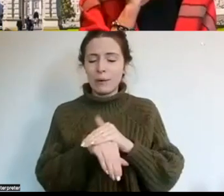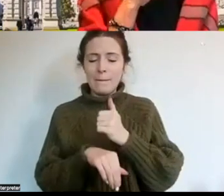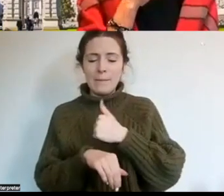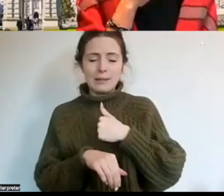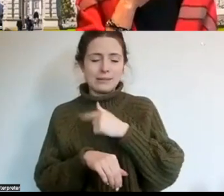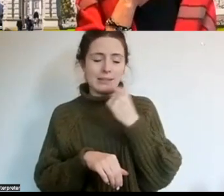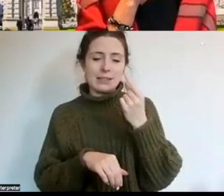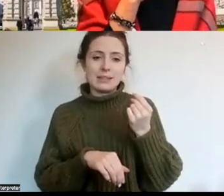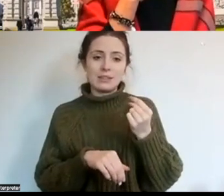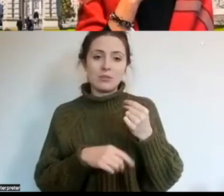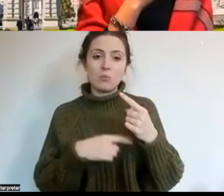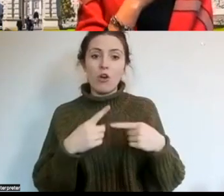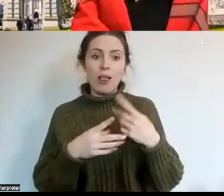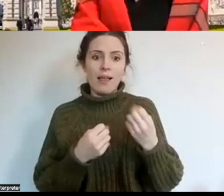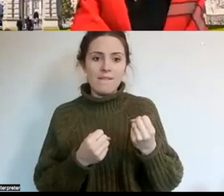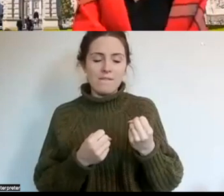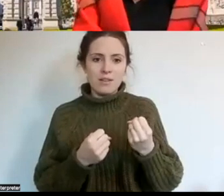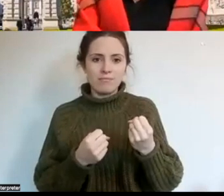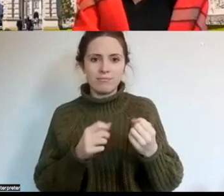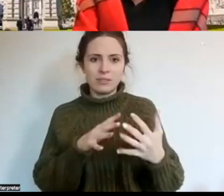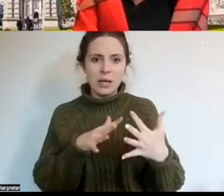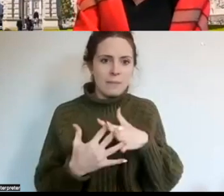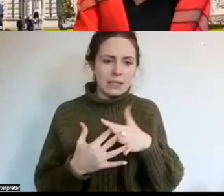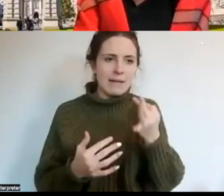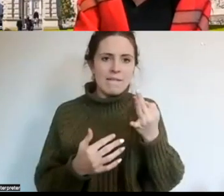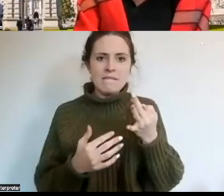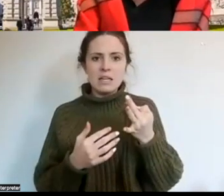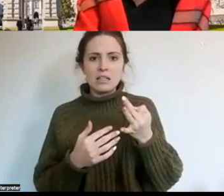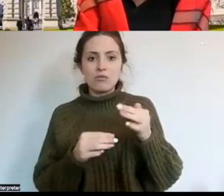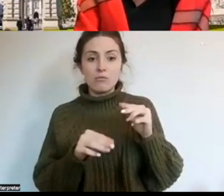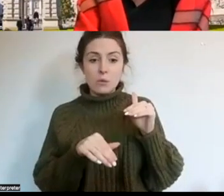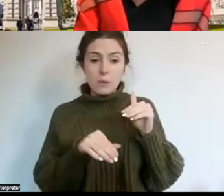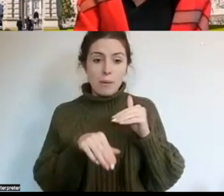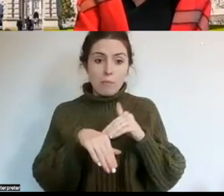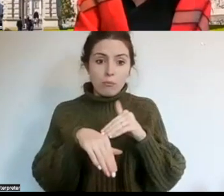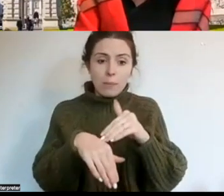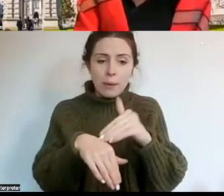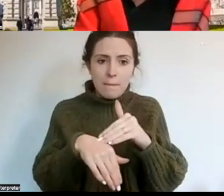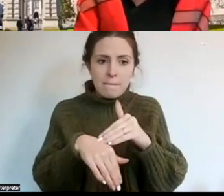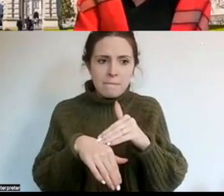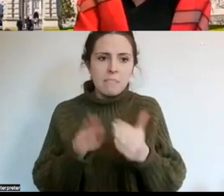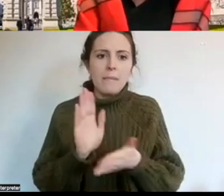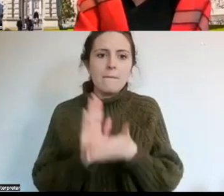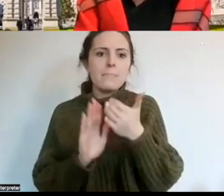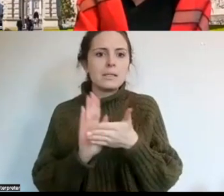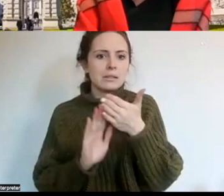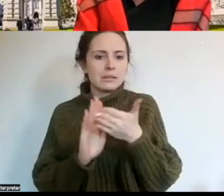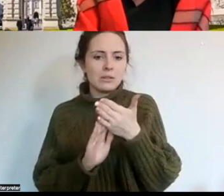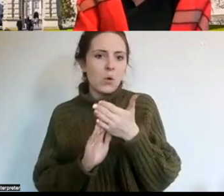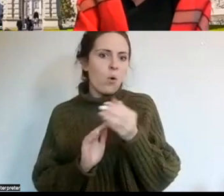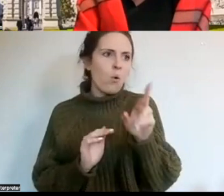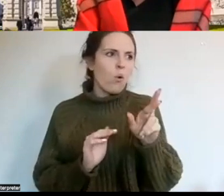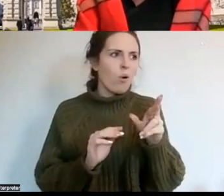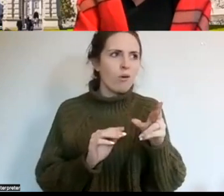have an edifice complex, that if there's a problem, we build a building for it, or we build a program. And how do